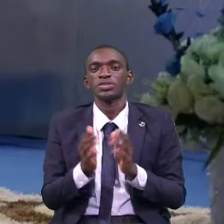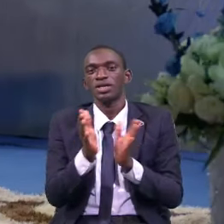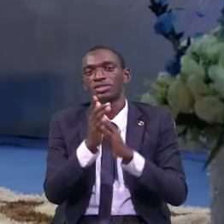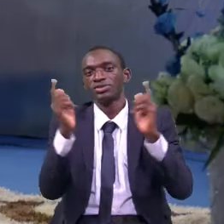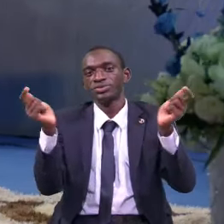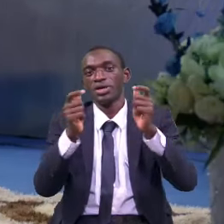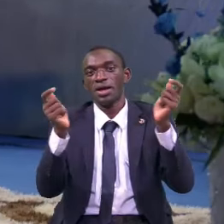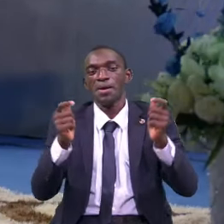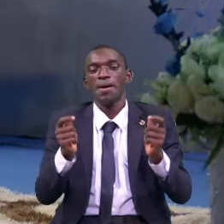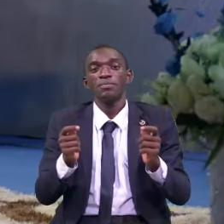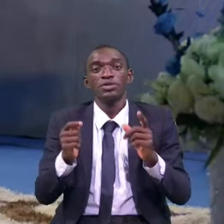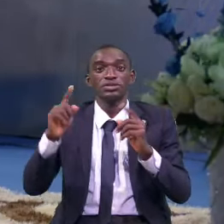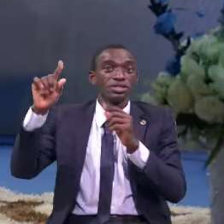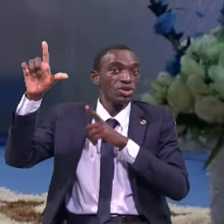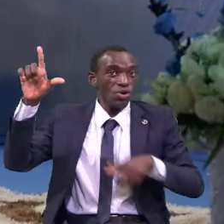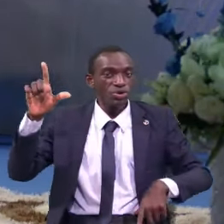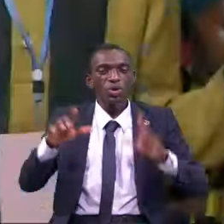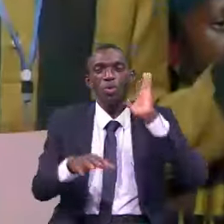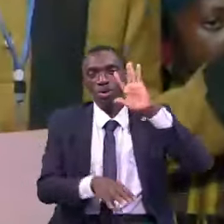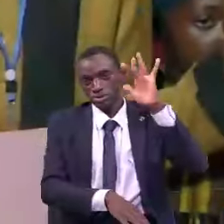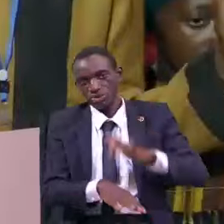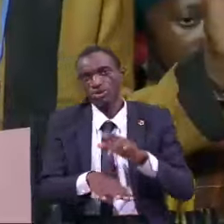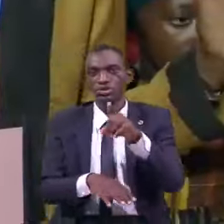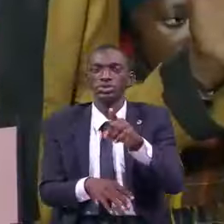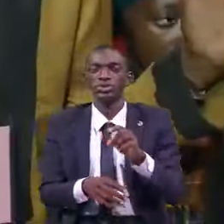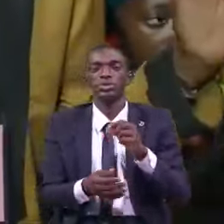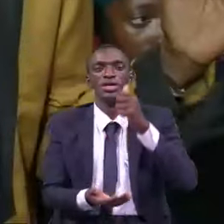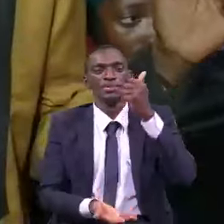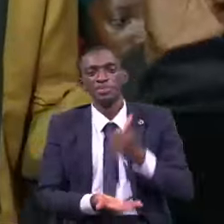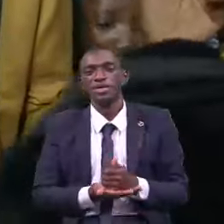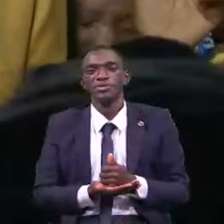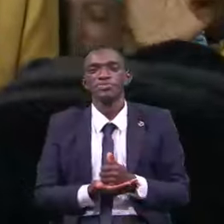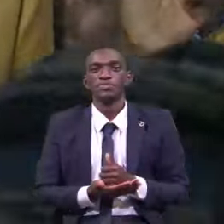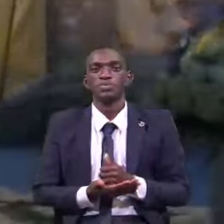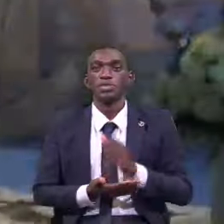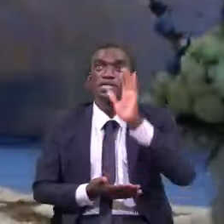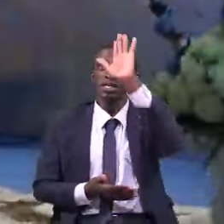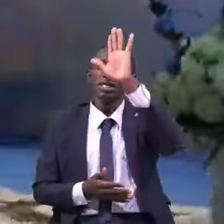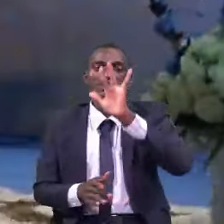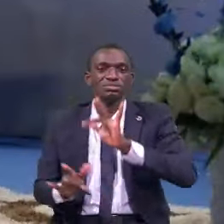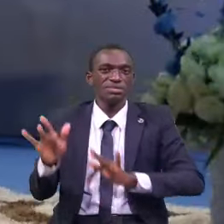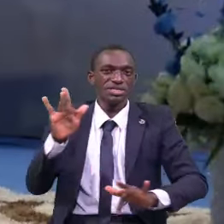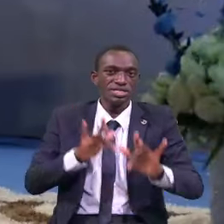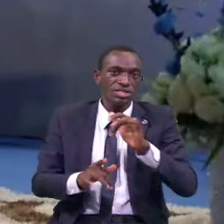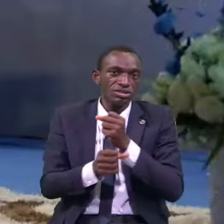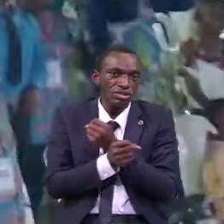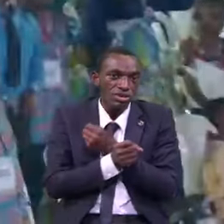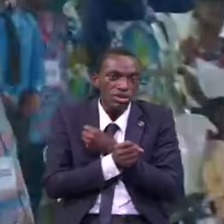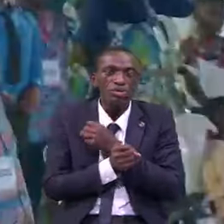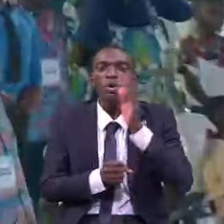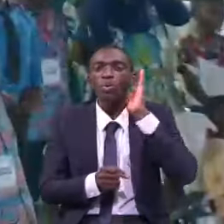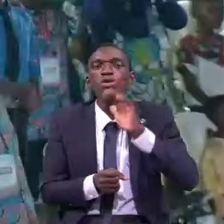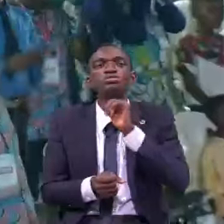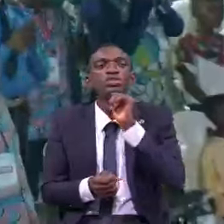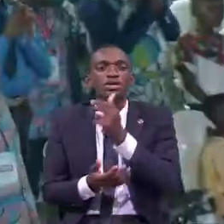Amen. The Lord will touch you. Le Seigneur va te toucher. His compassion will never fail.